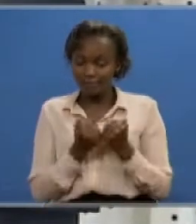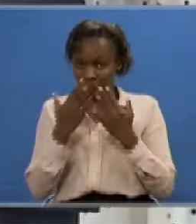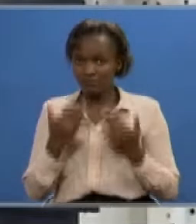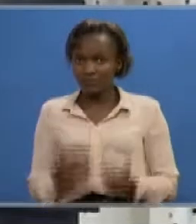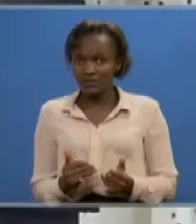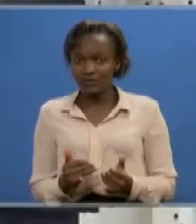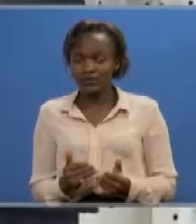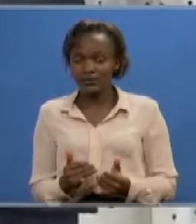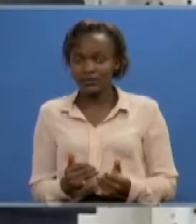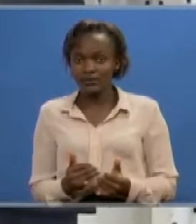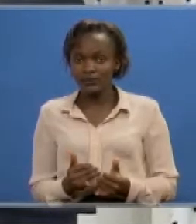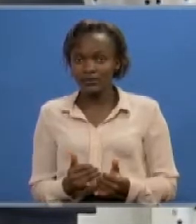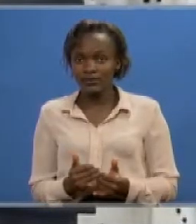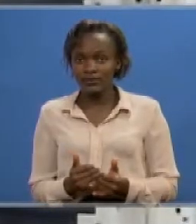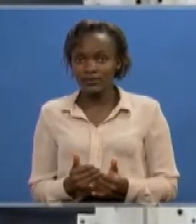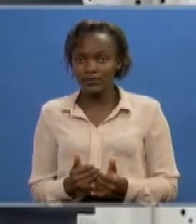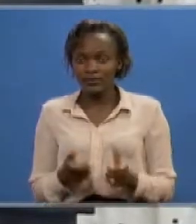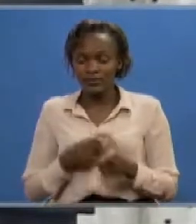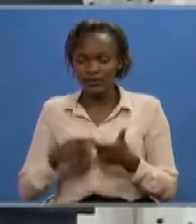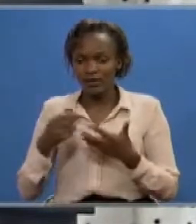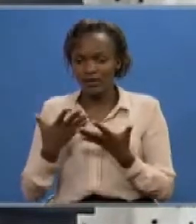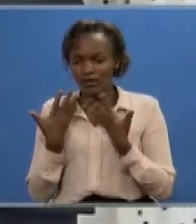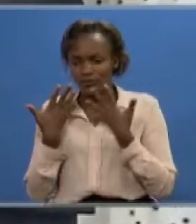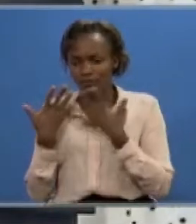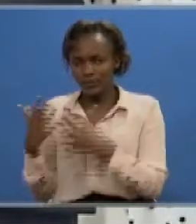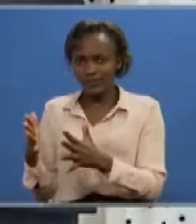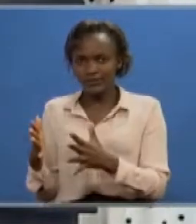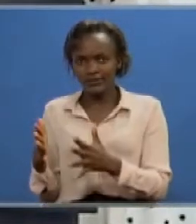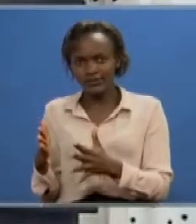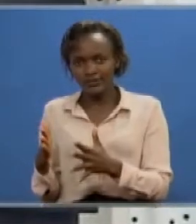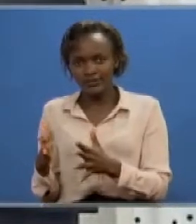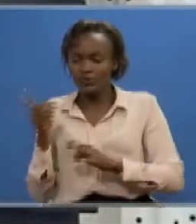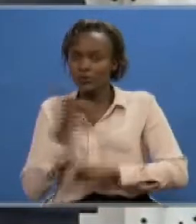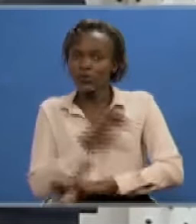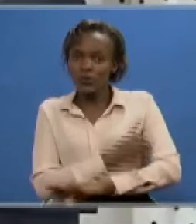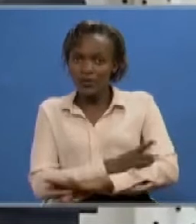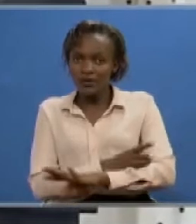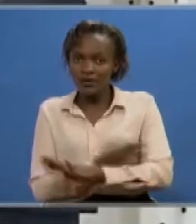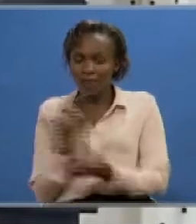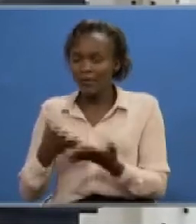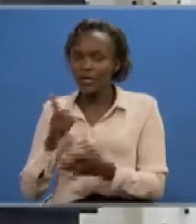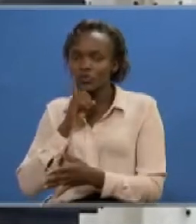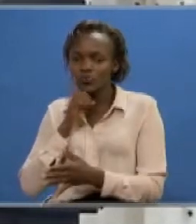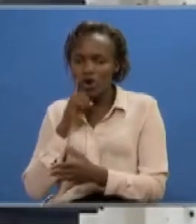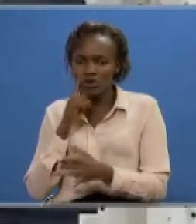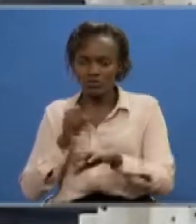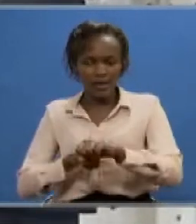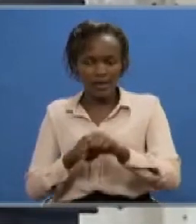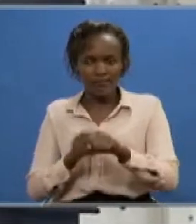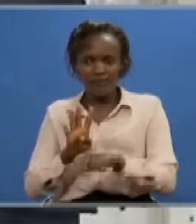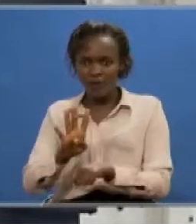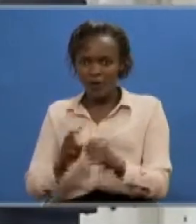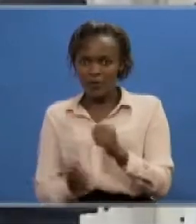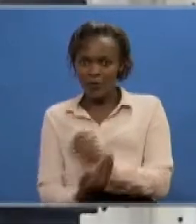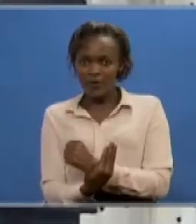force shall lapse today or at 4 a.m.